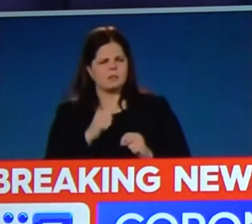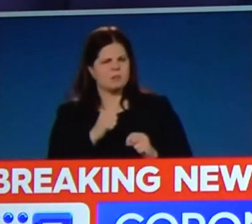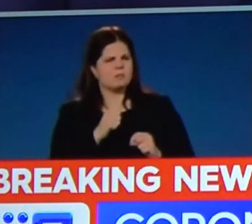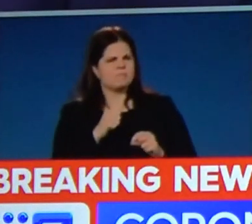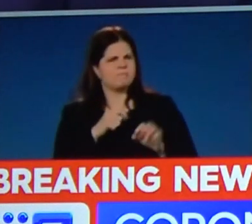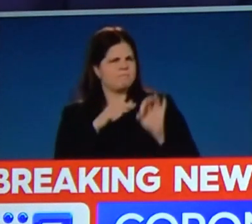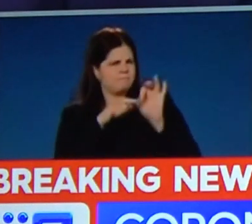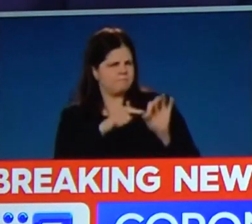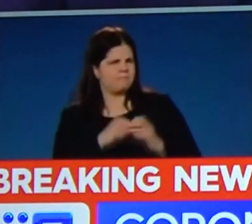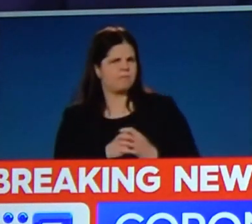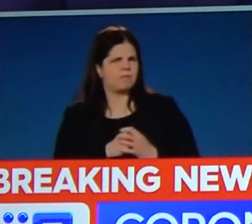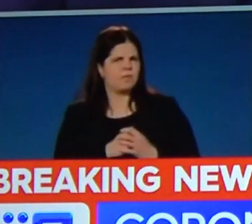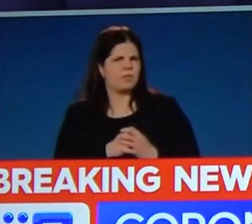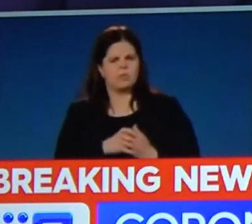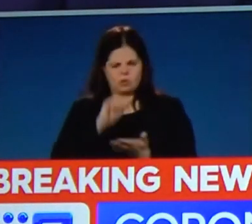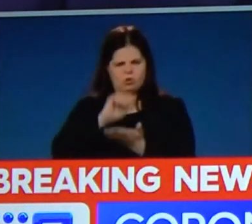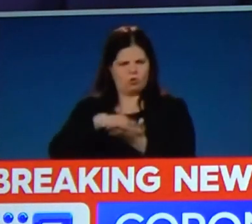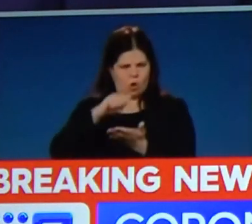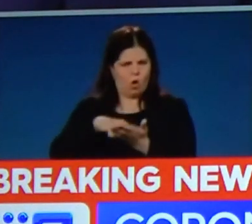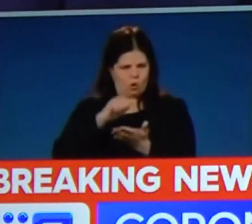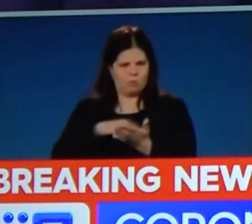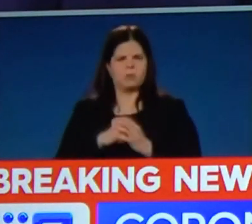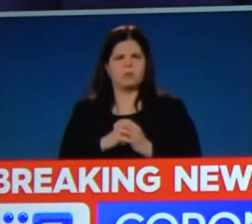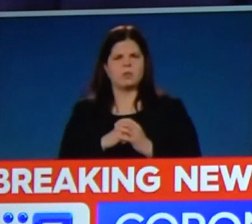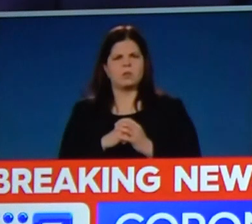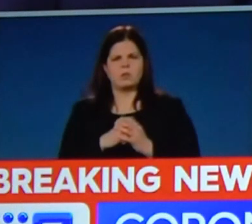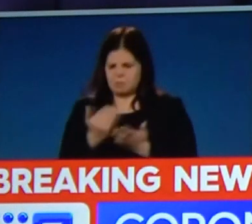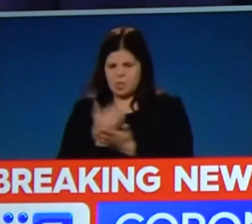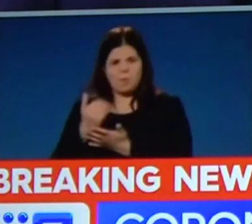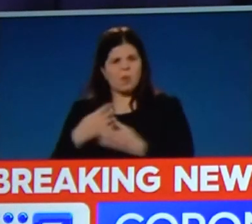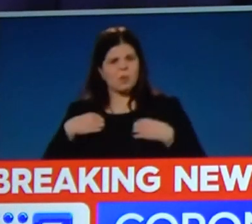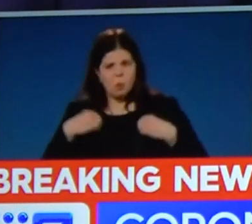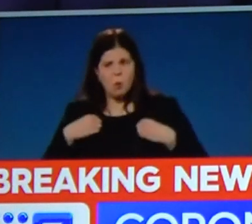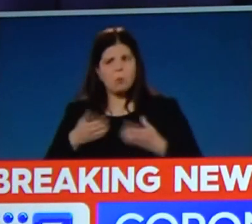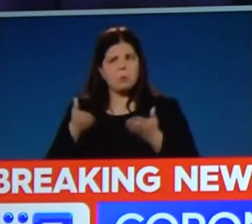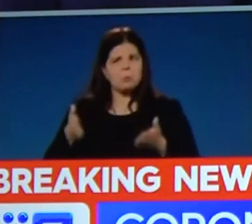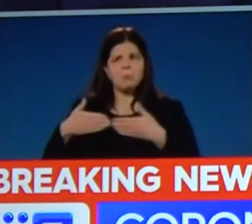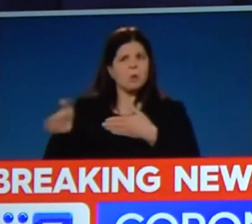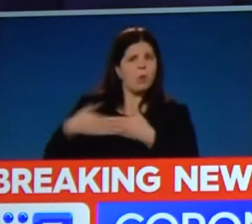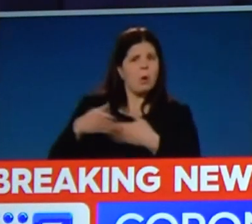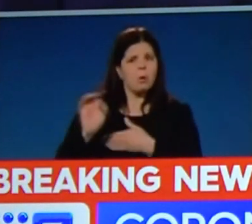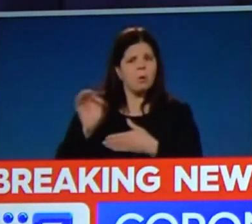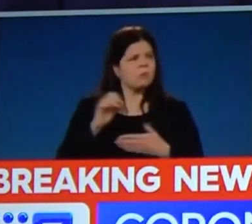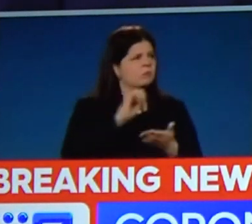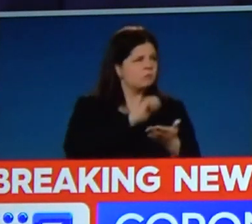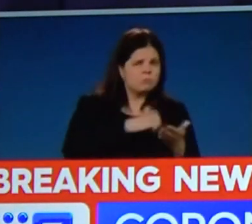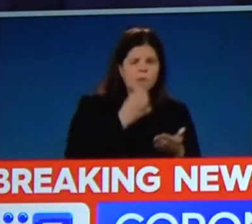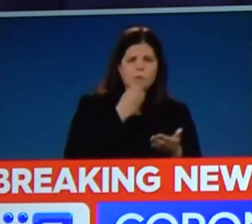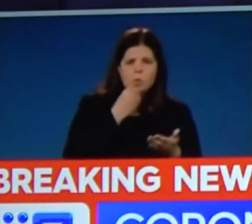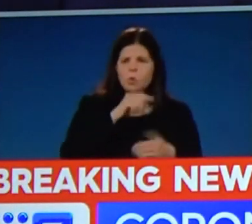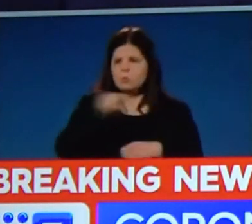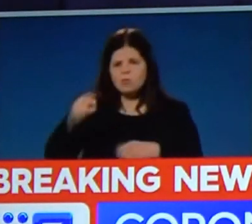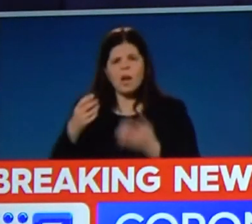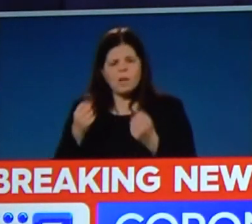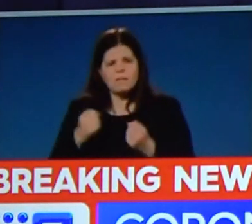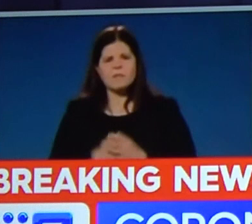for keeping shopping centres apart from food shops open? Well, what we've said today is you should be only going out